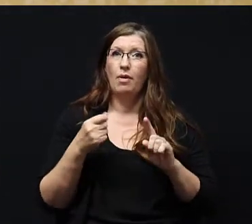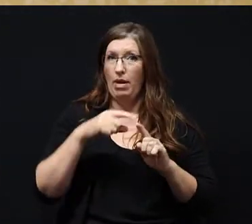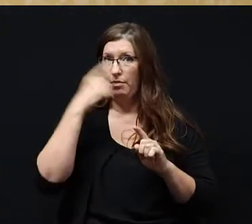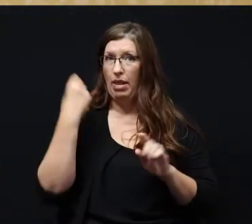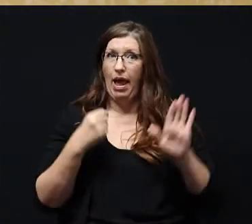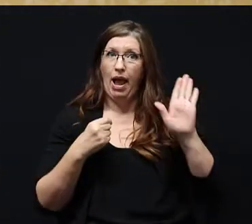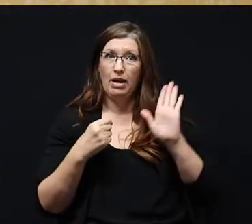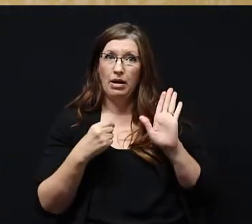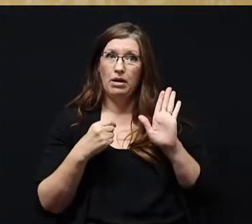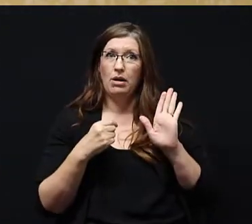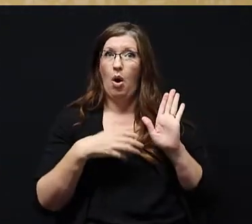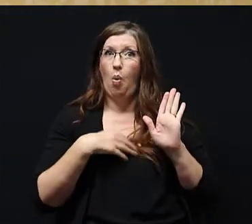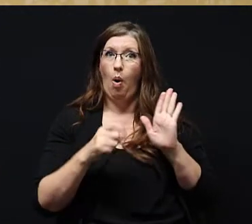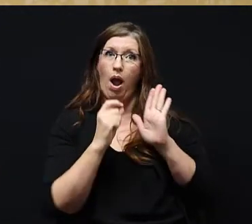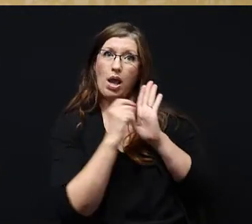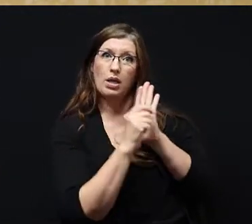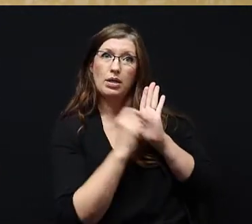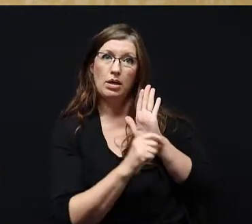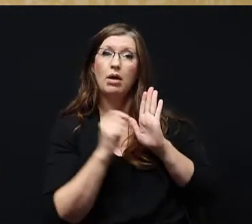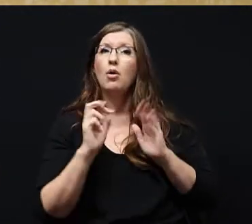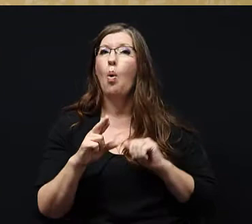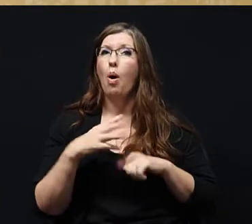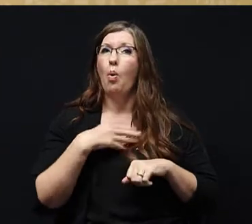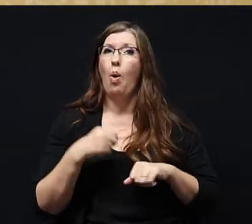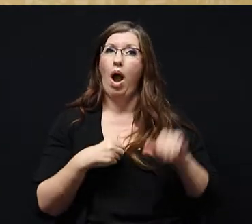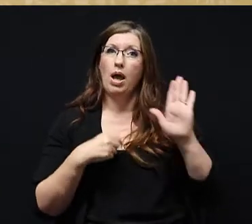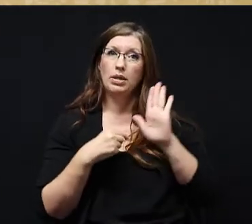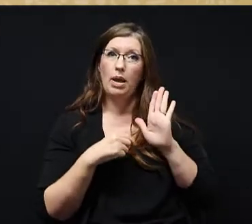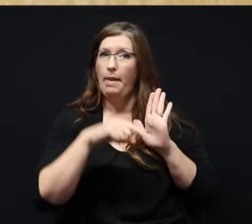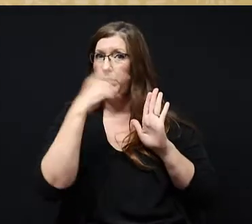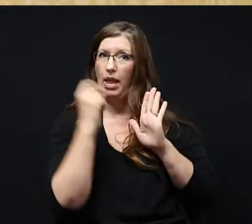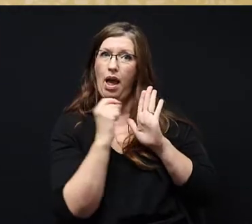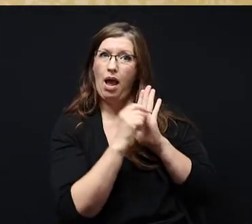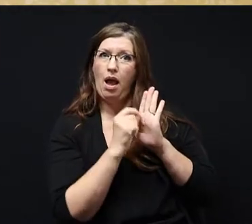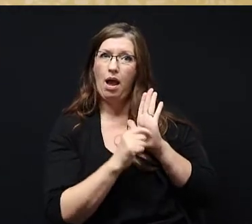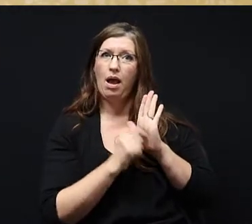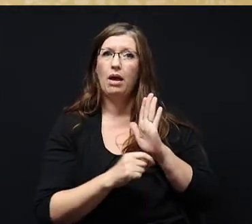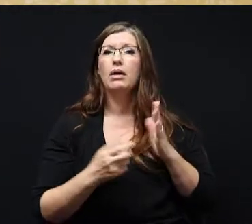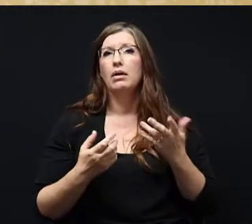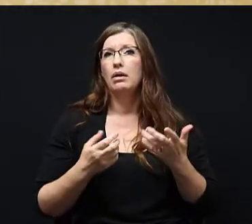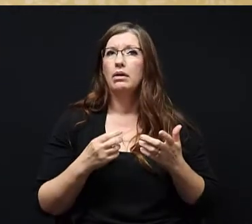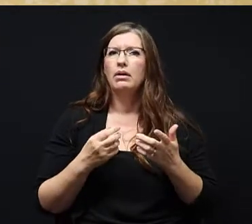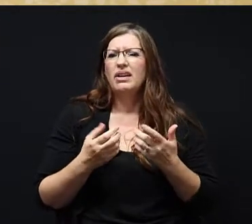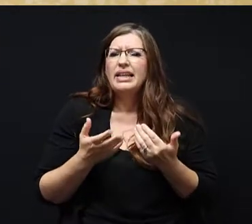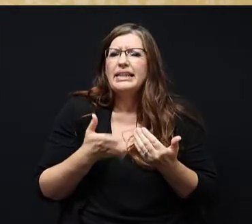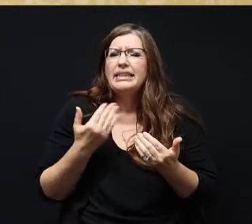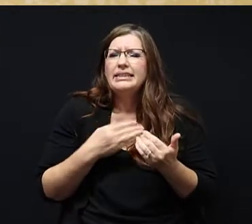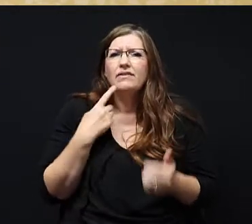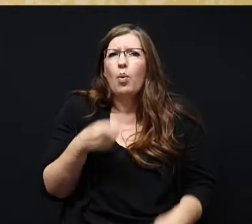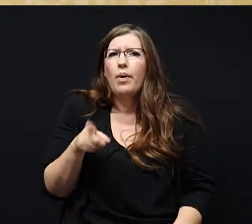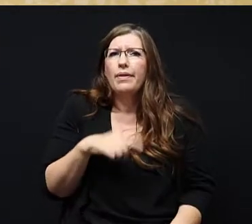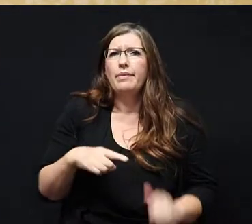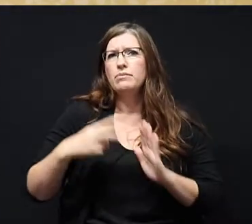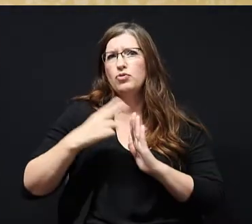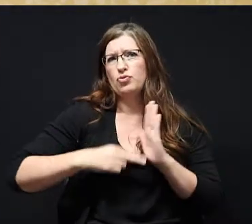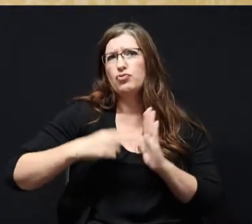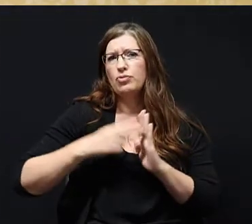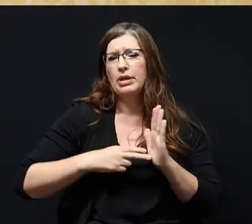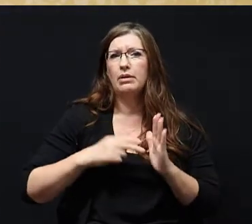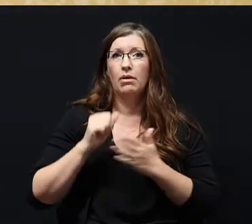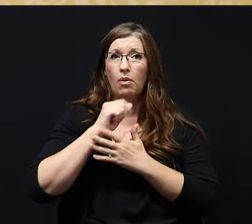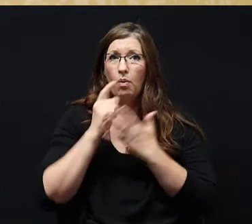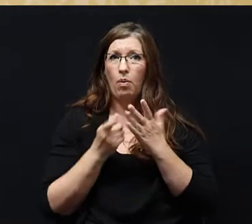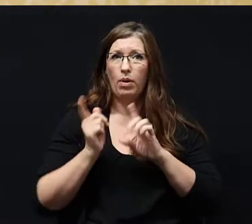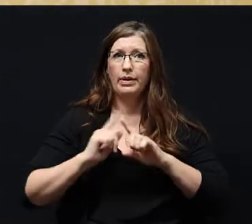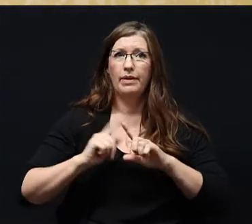view from black on white to white on black. This is also important for some voters as it's easier for them to read. All